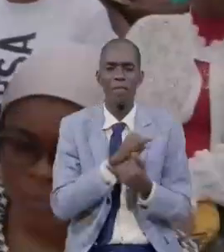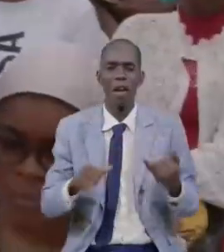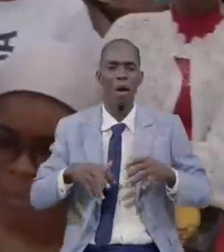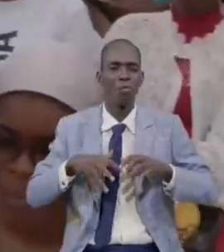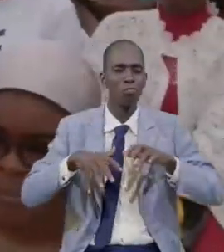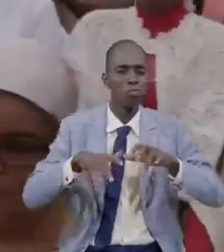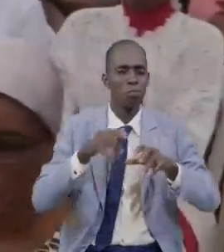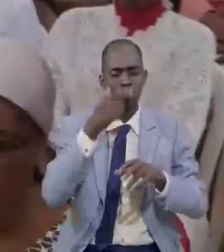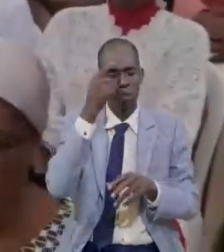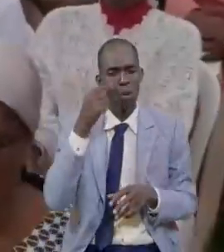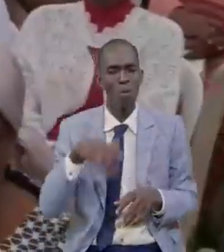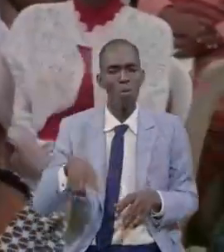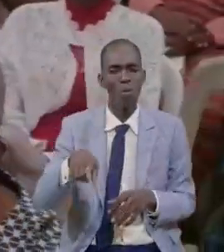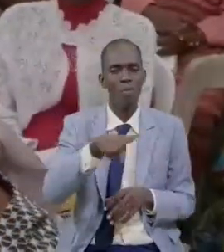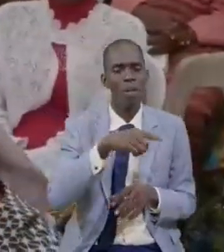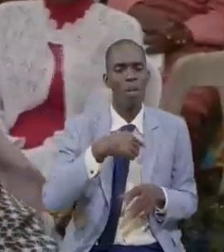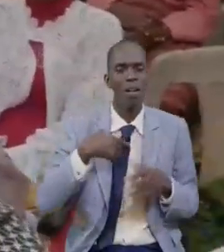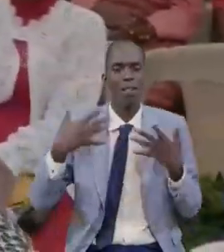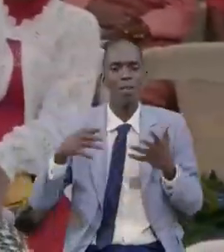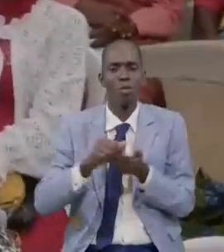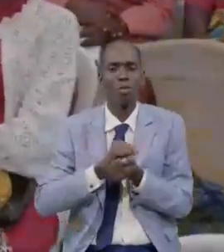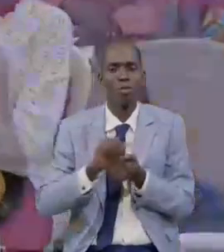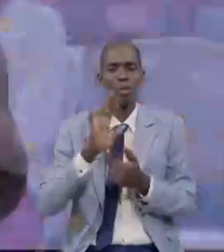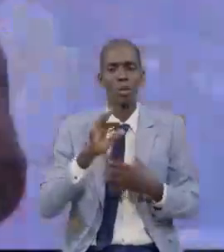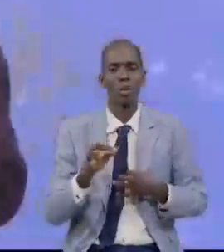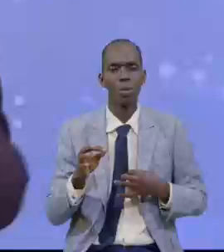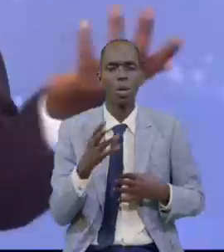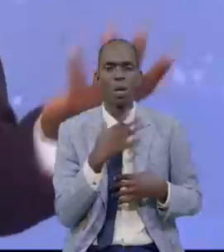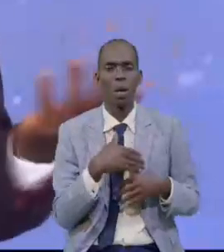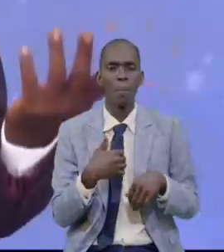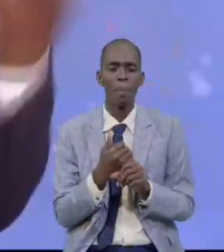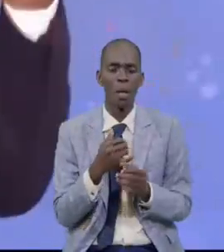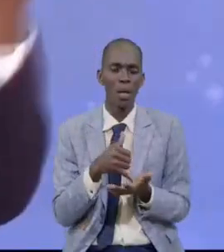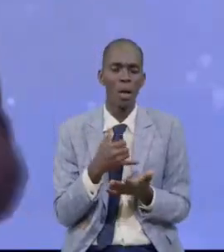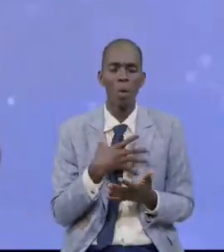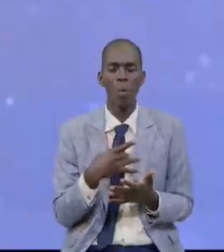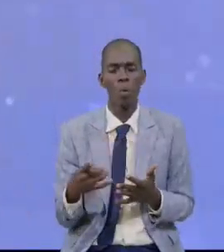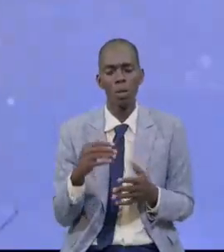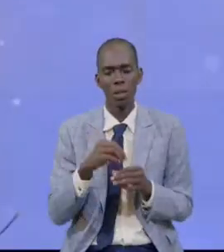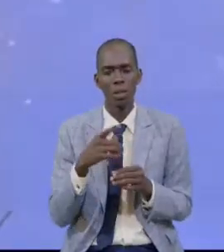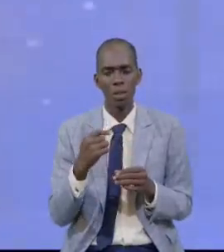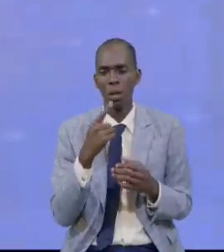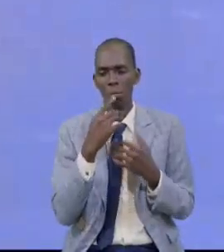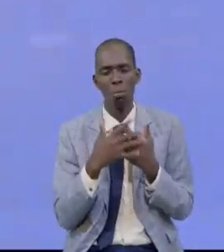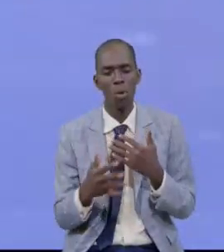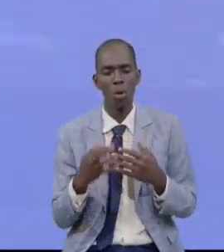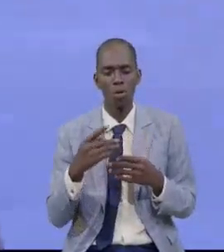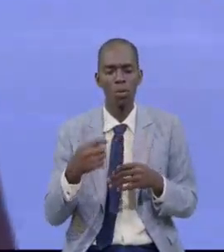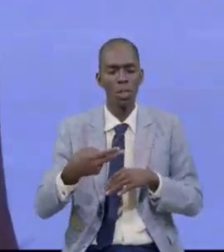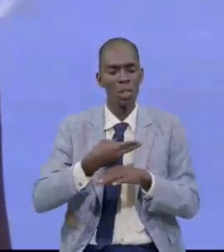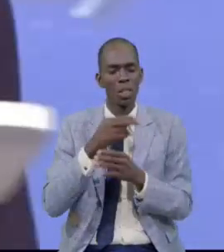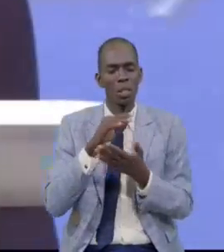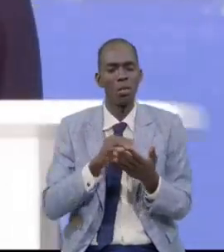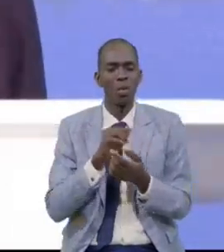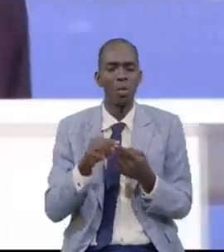robes and made them white in the blood of the Lamb. That is it. When you come to the Lord and you are washed in